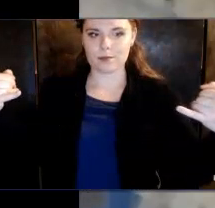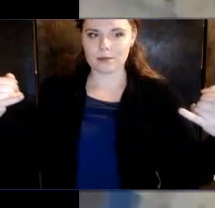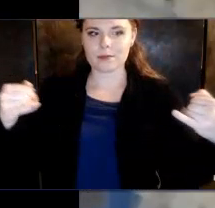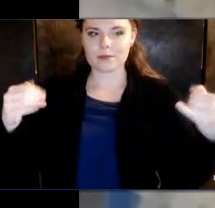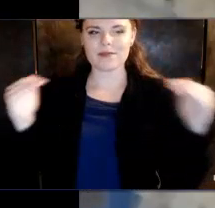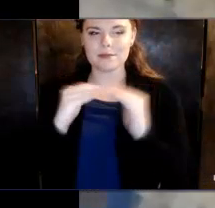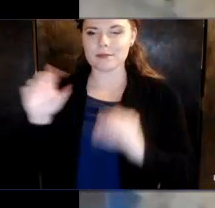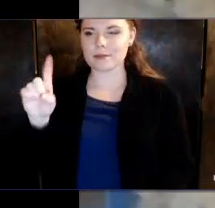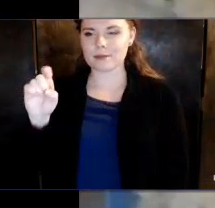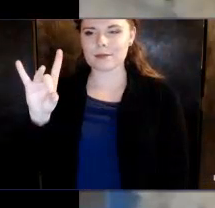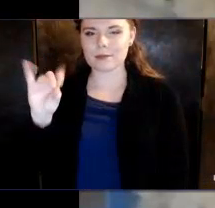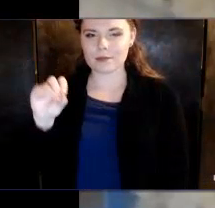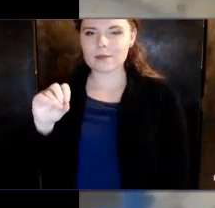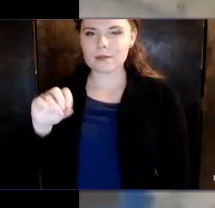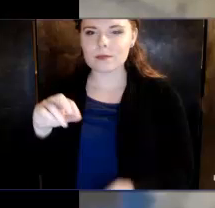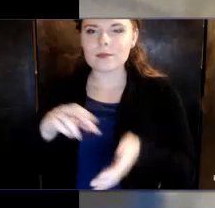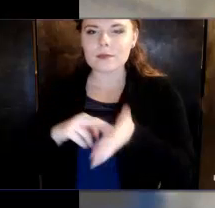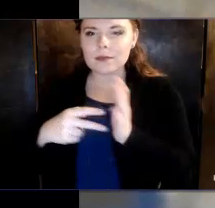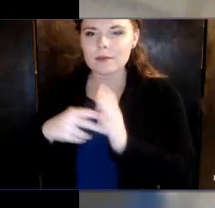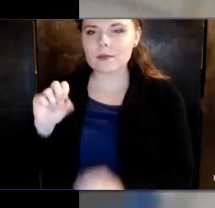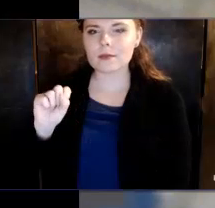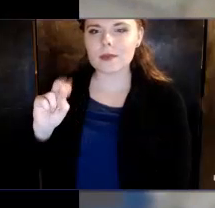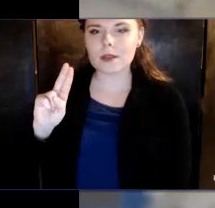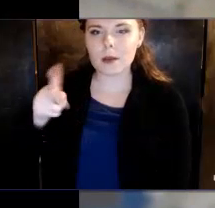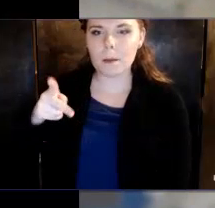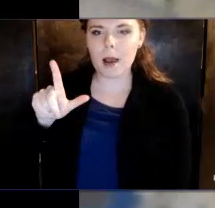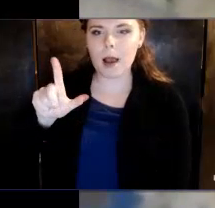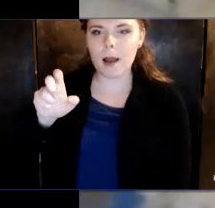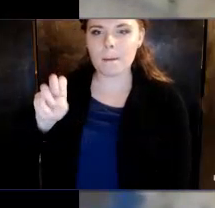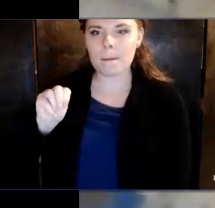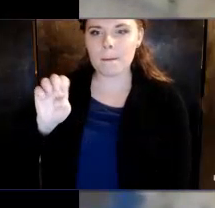So let me see if I can get this a little bit clearer.